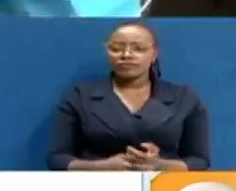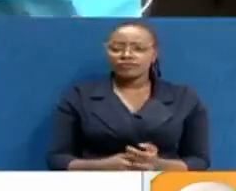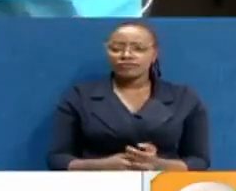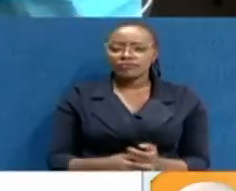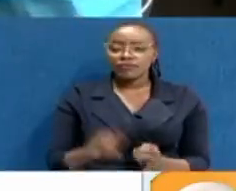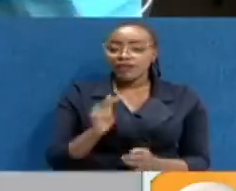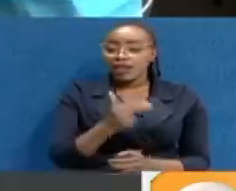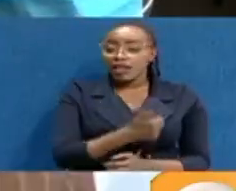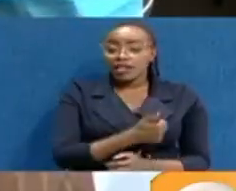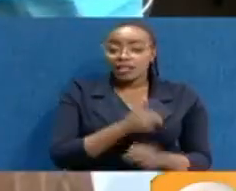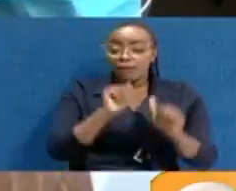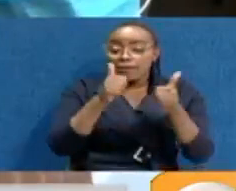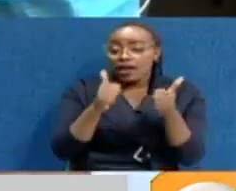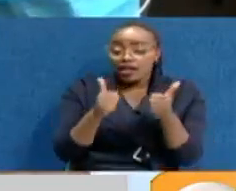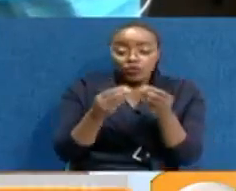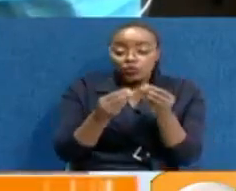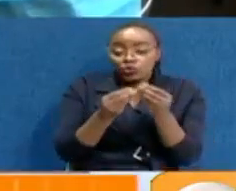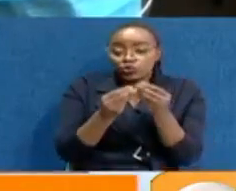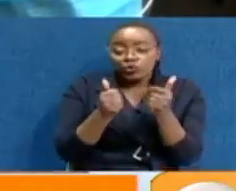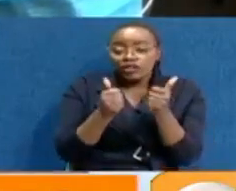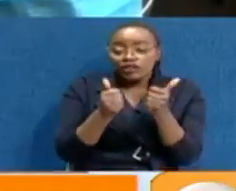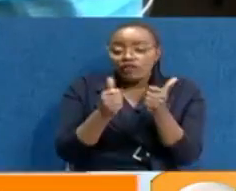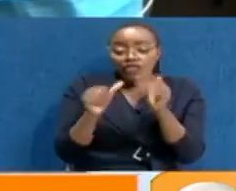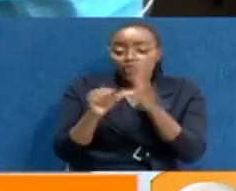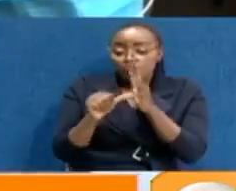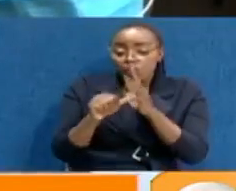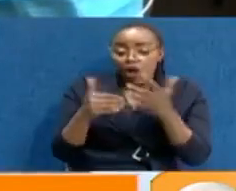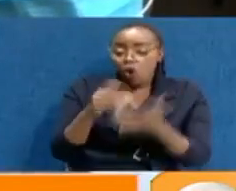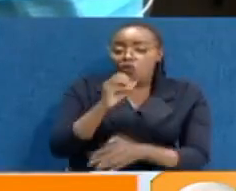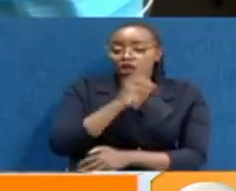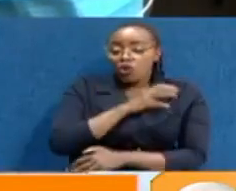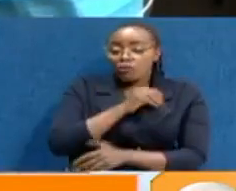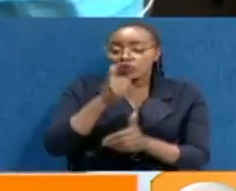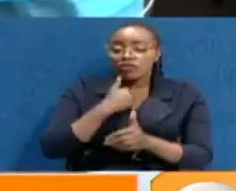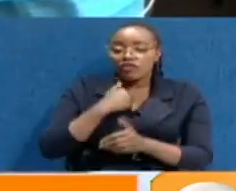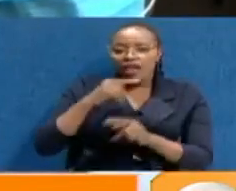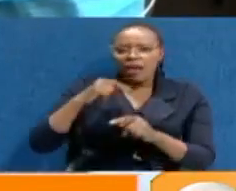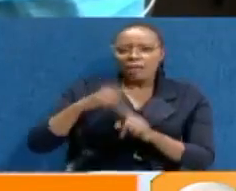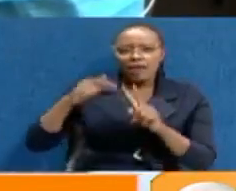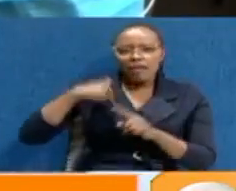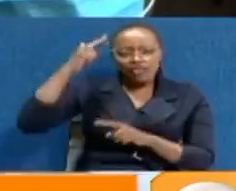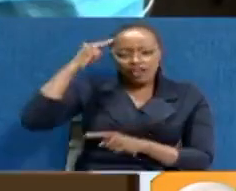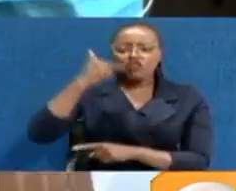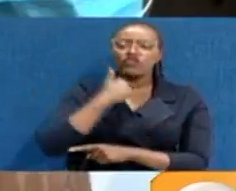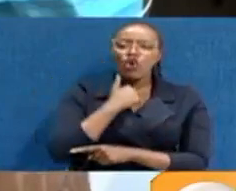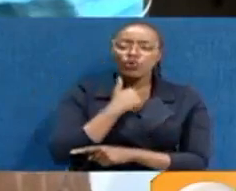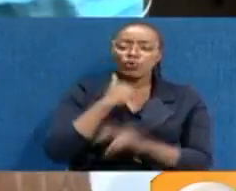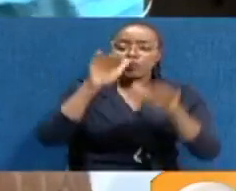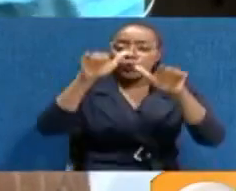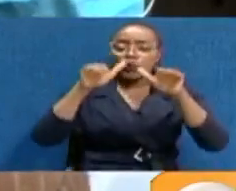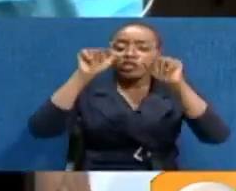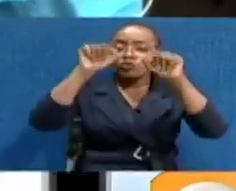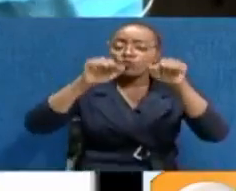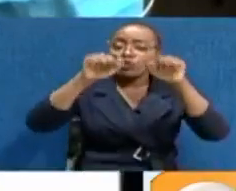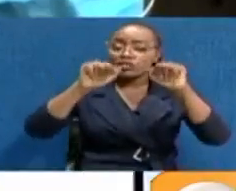We have not been able to have a resolution to the grievances, and I think for the unions we are waiting for when we